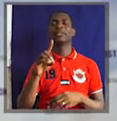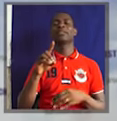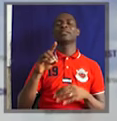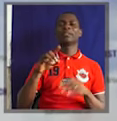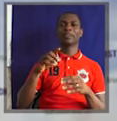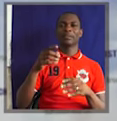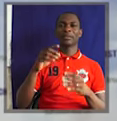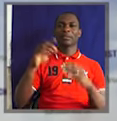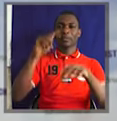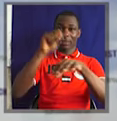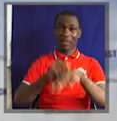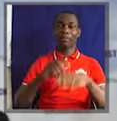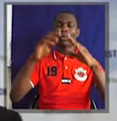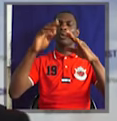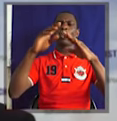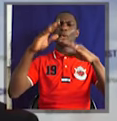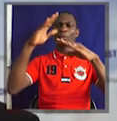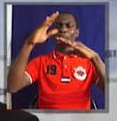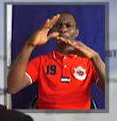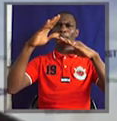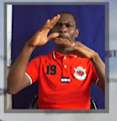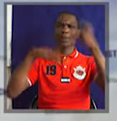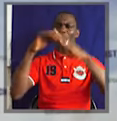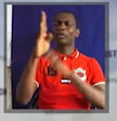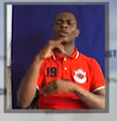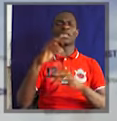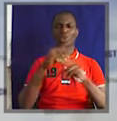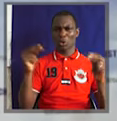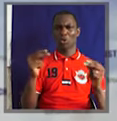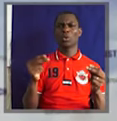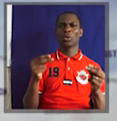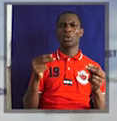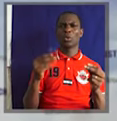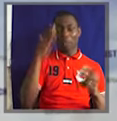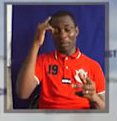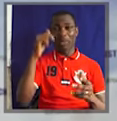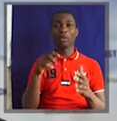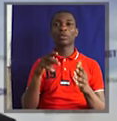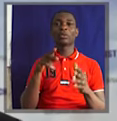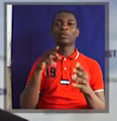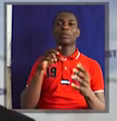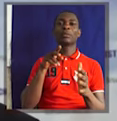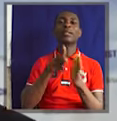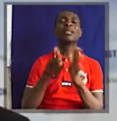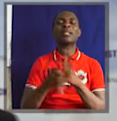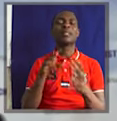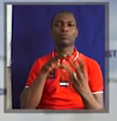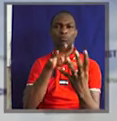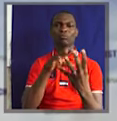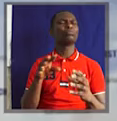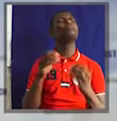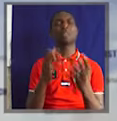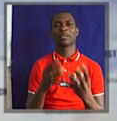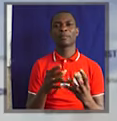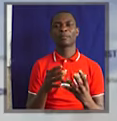emoja edodo me da popa a wudie me na David mame Bathsheba no a wono ekowo ye no wono ne no be